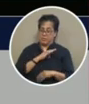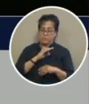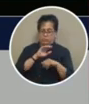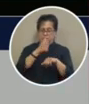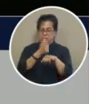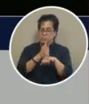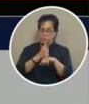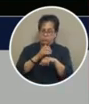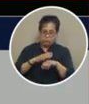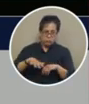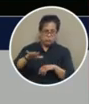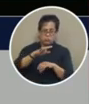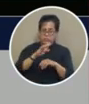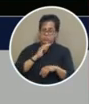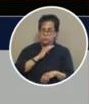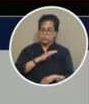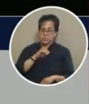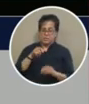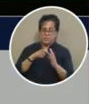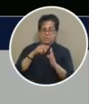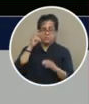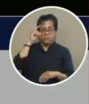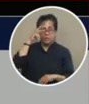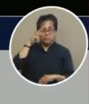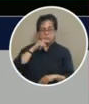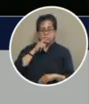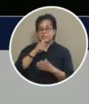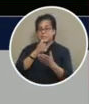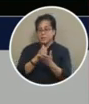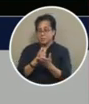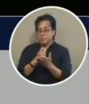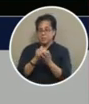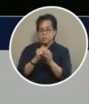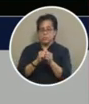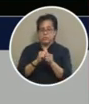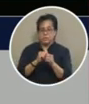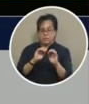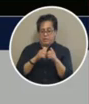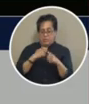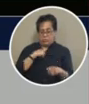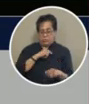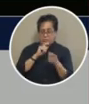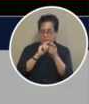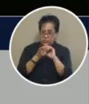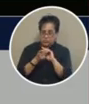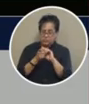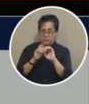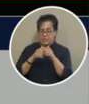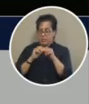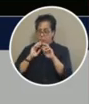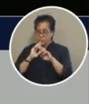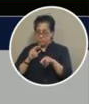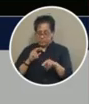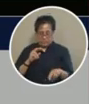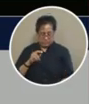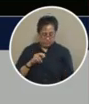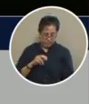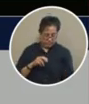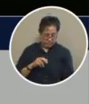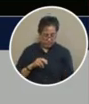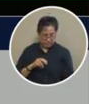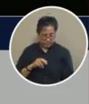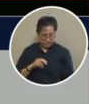across the board, and this philosophy is really going to help us in terms of how we adjust and how we respond to this